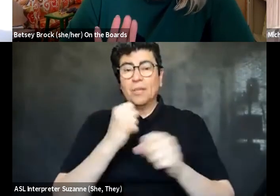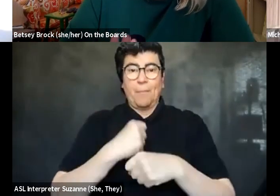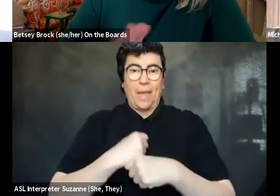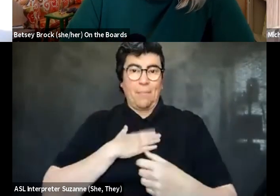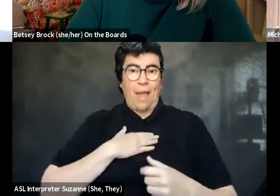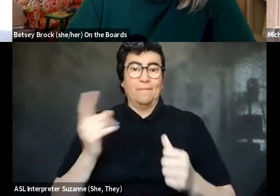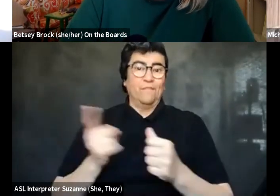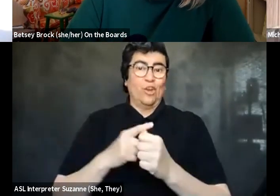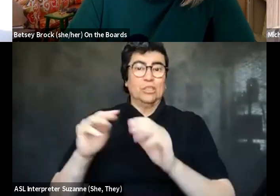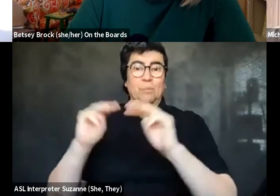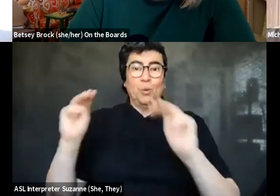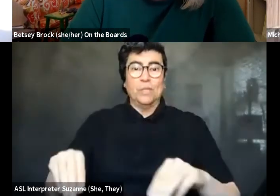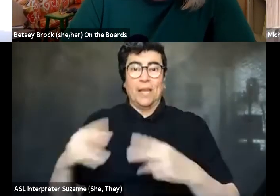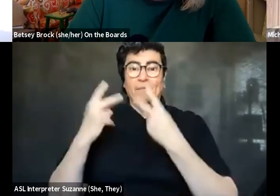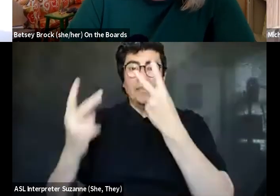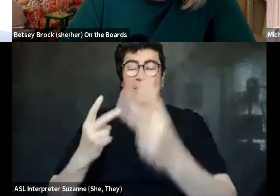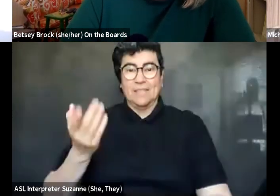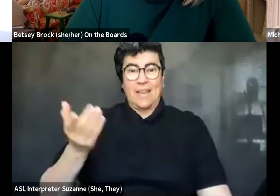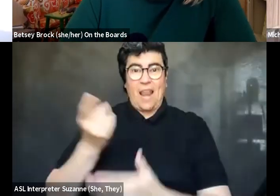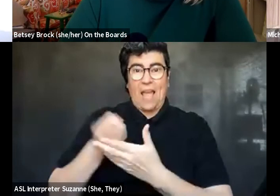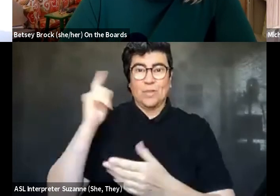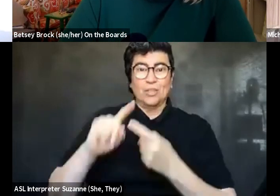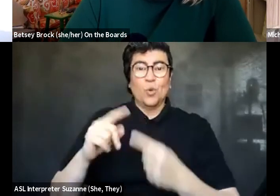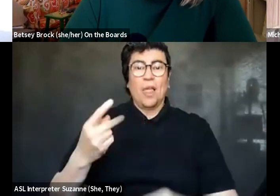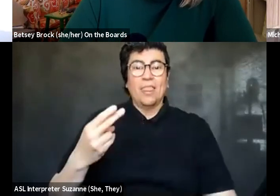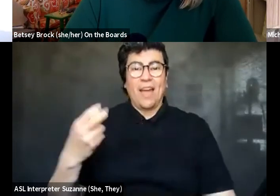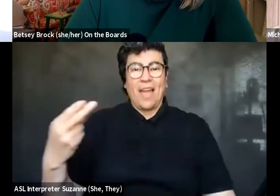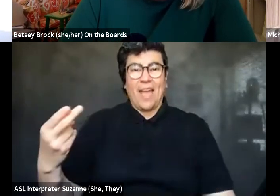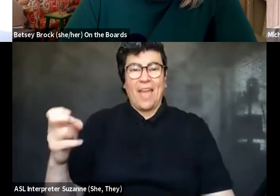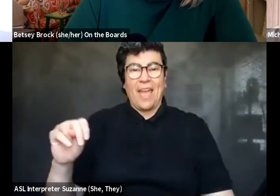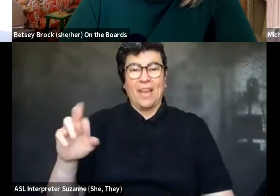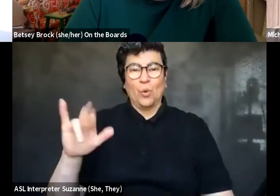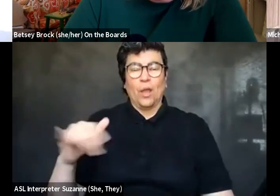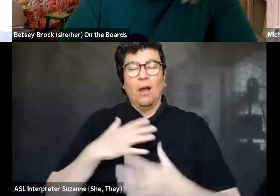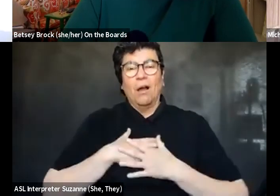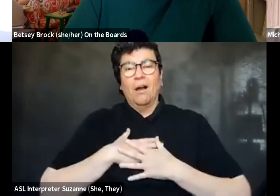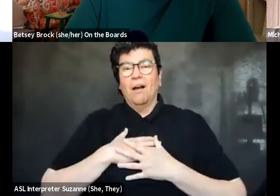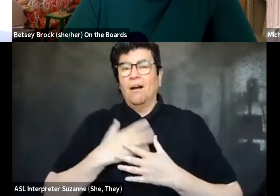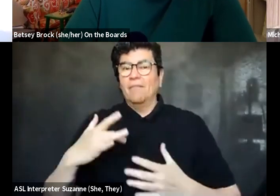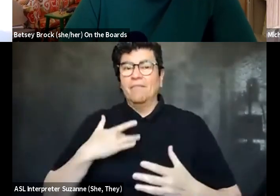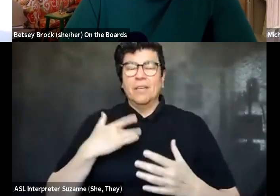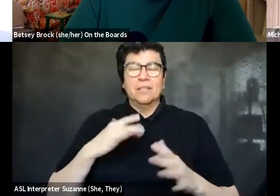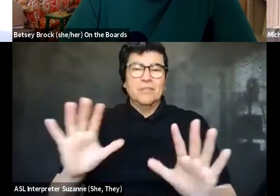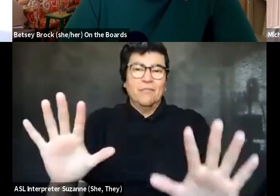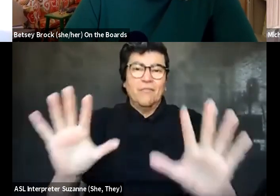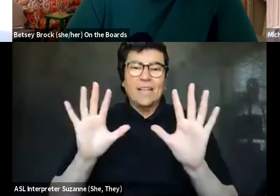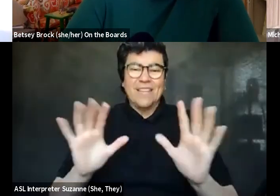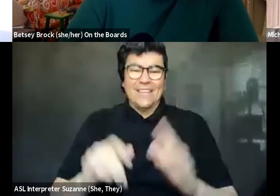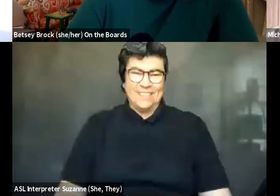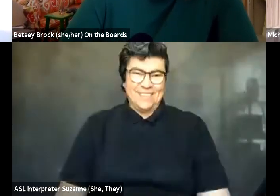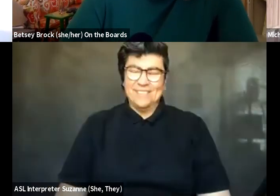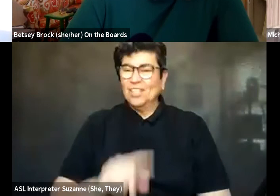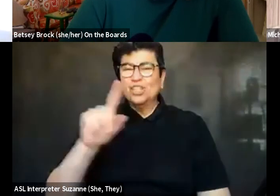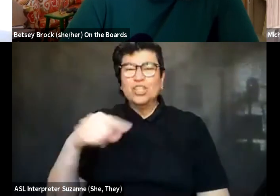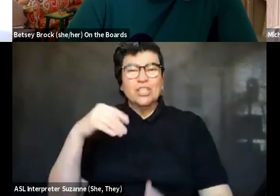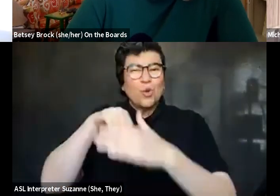museum visit last week to the Henry, and it felt fantastic just to be